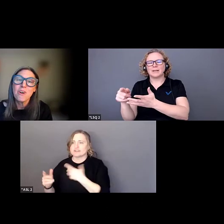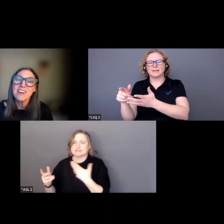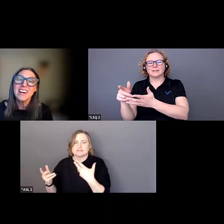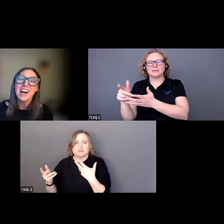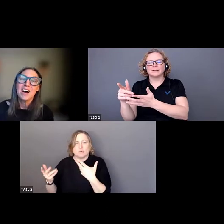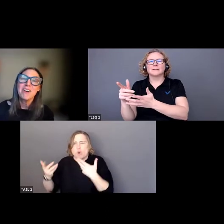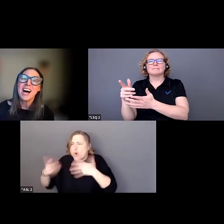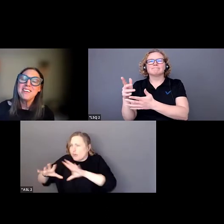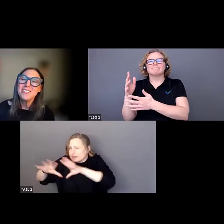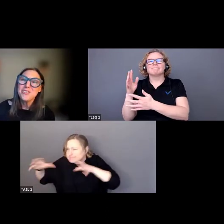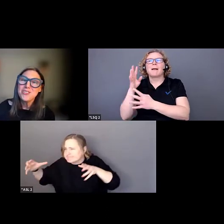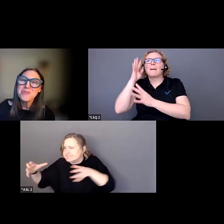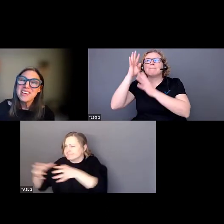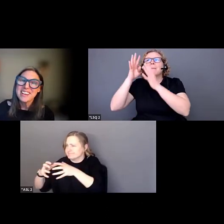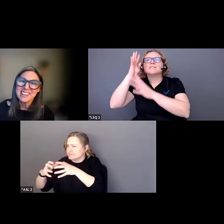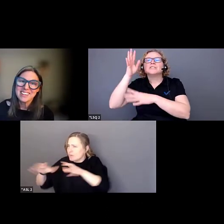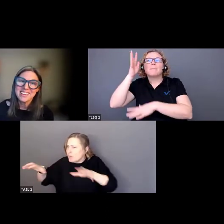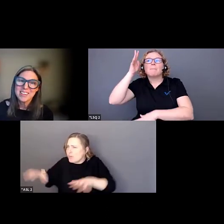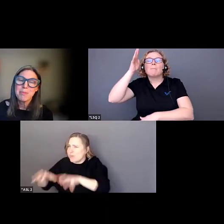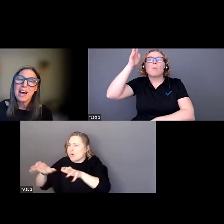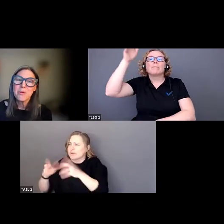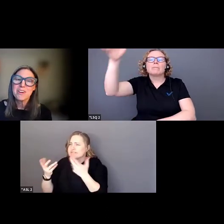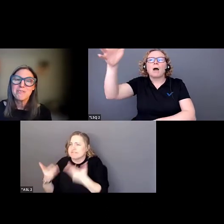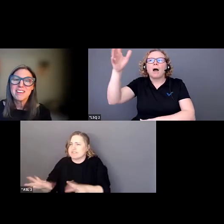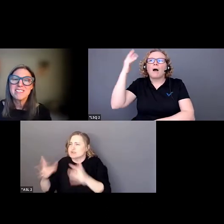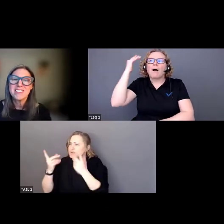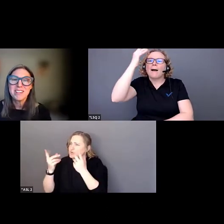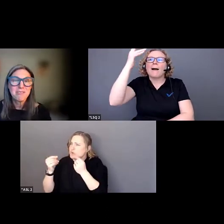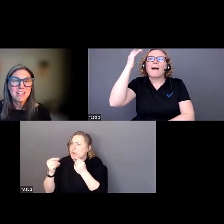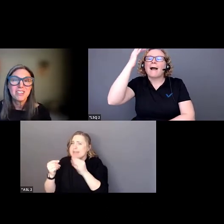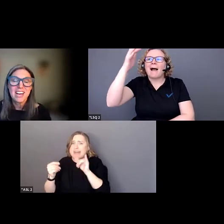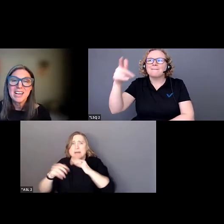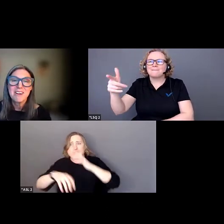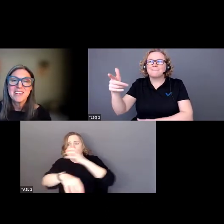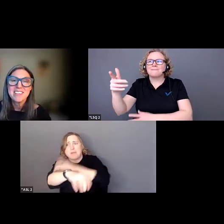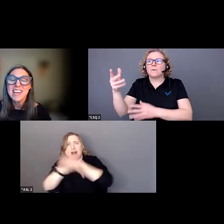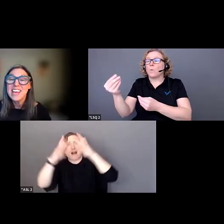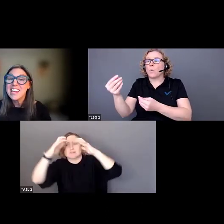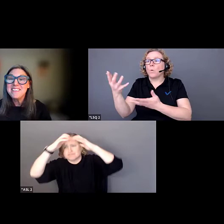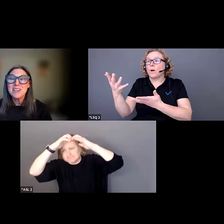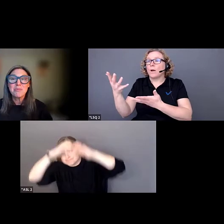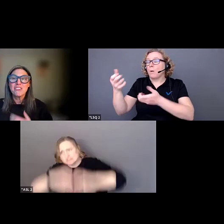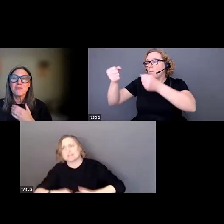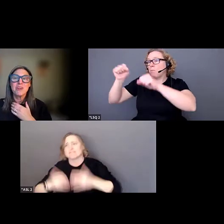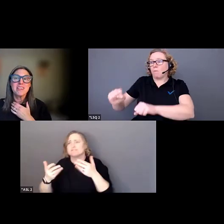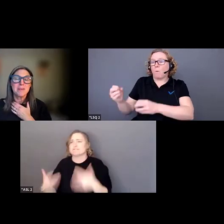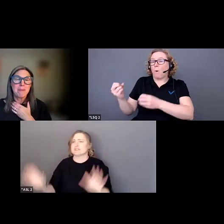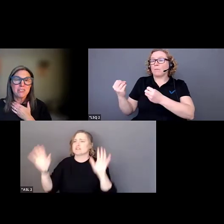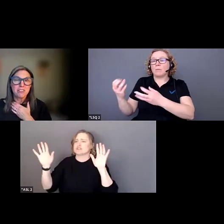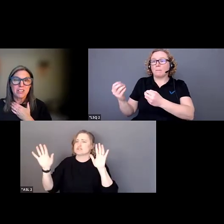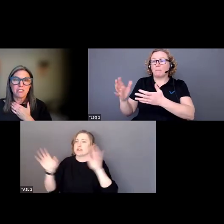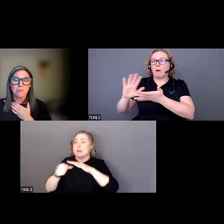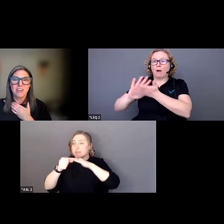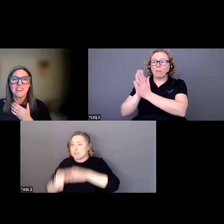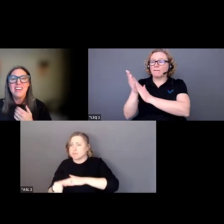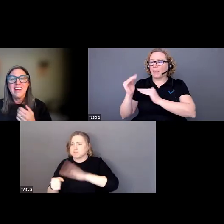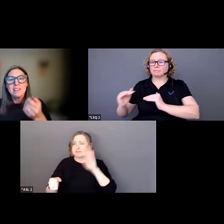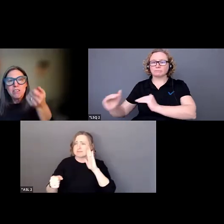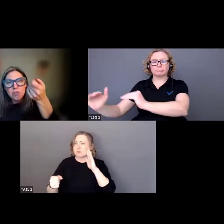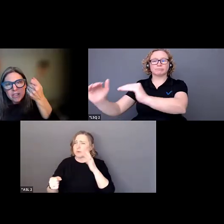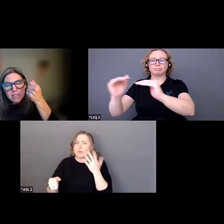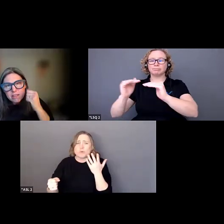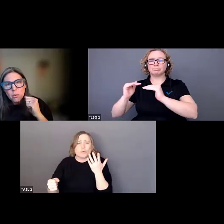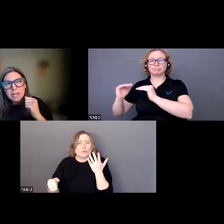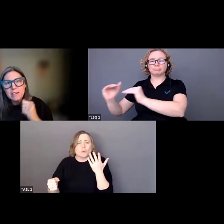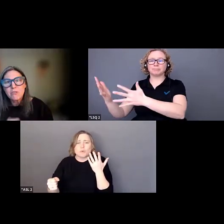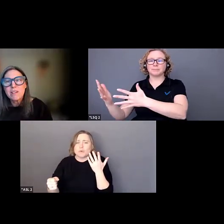the work of undoing the power invested in racial hierarchies. Anti-oppression work is imagination work. And